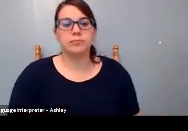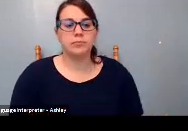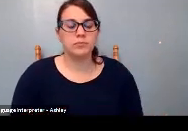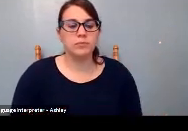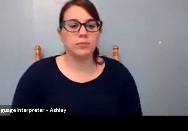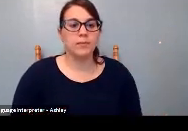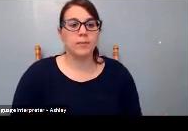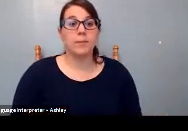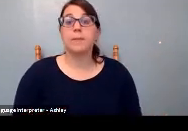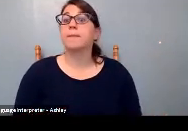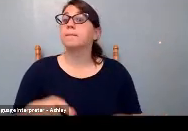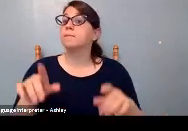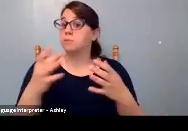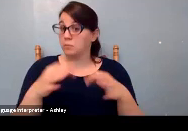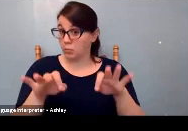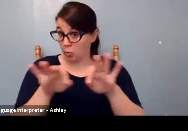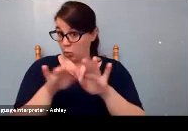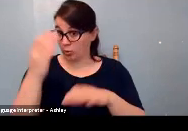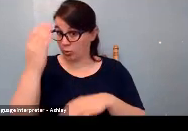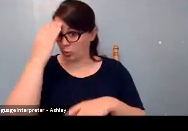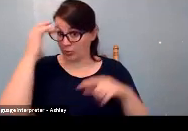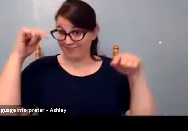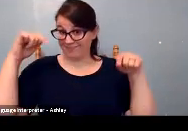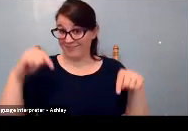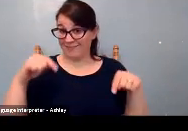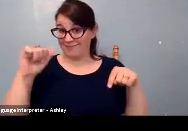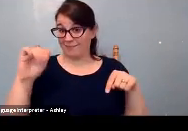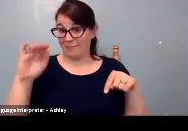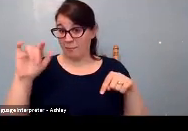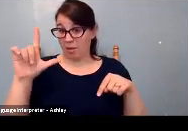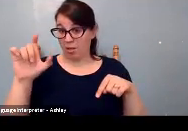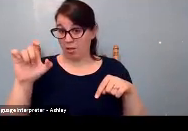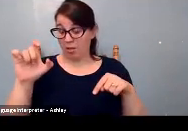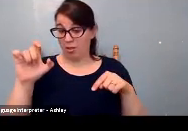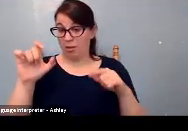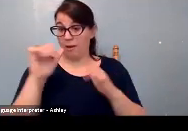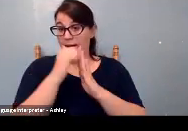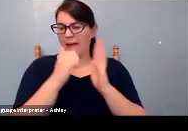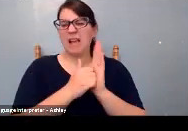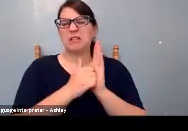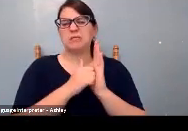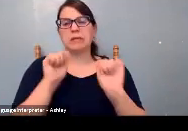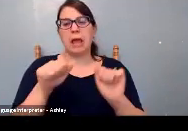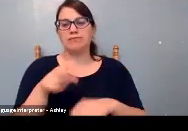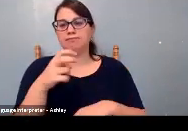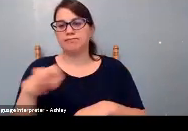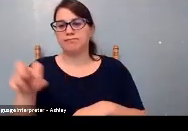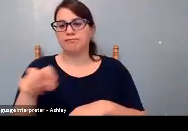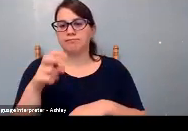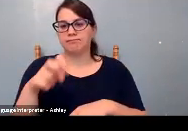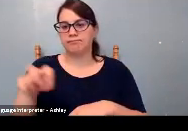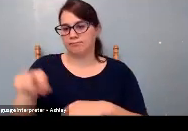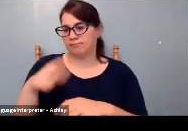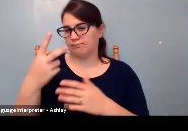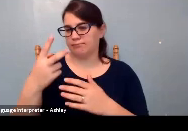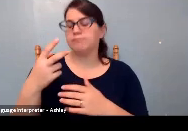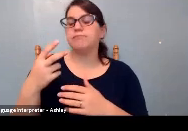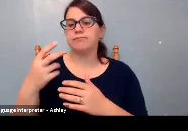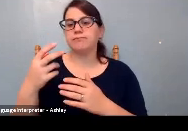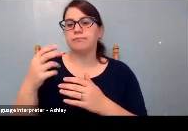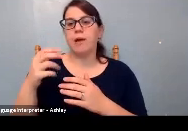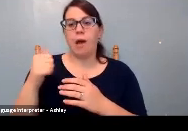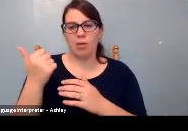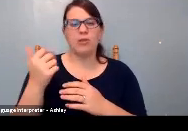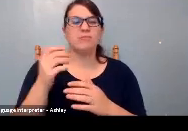It's also important to know that ABLE accounts have hybrid functionality. So structurally, they're very much like the